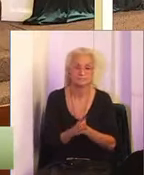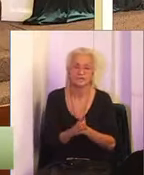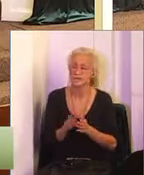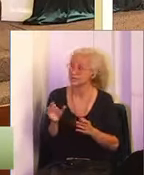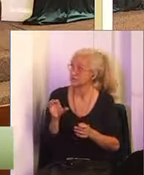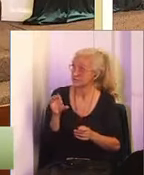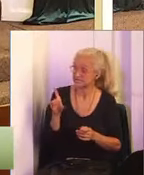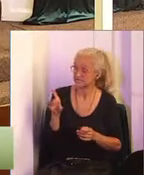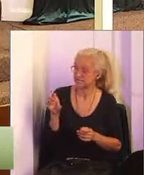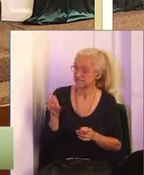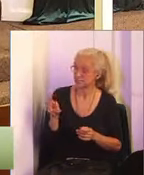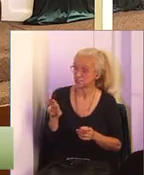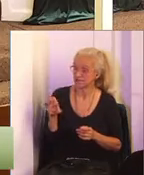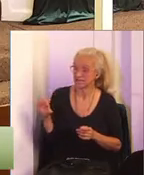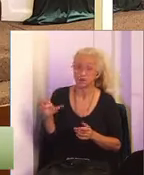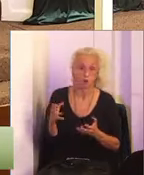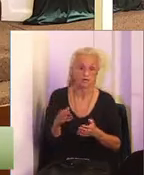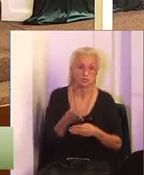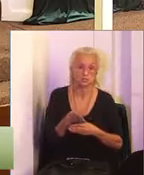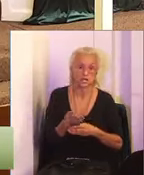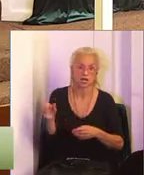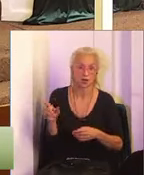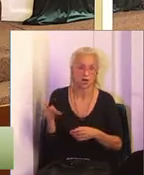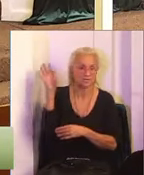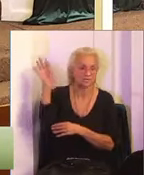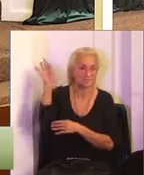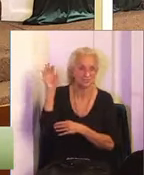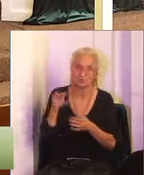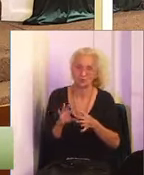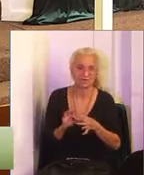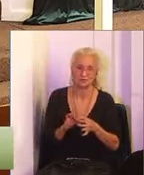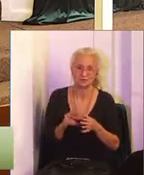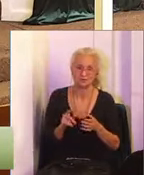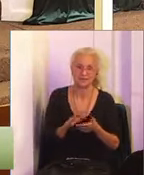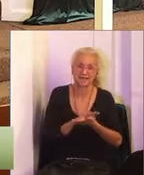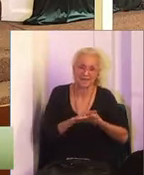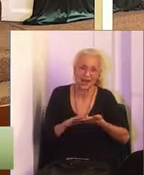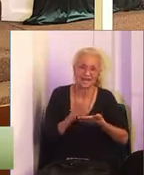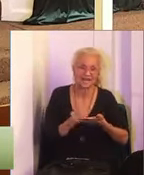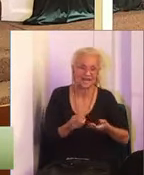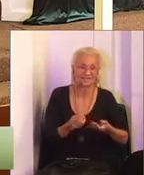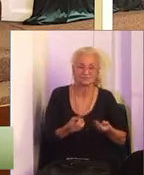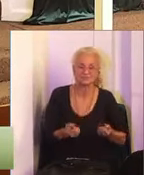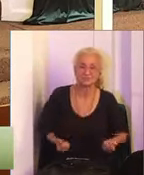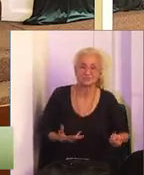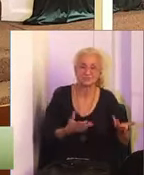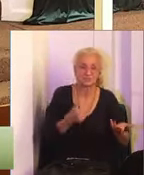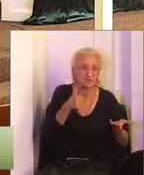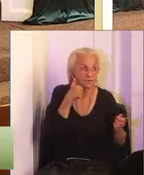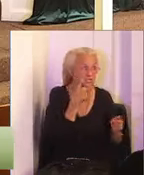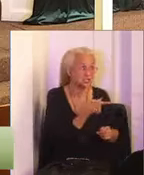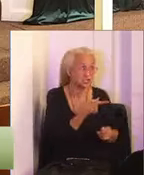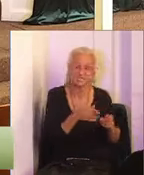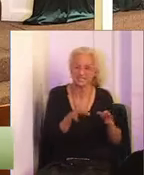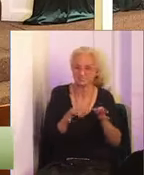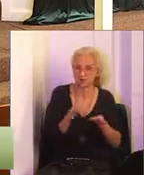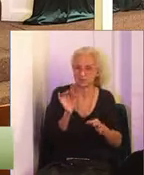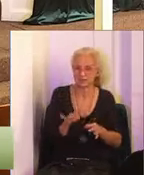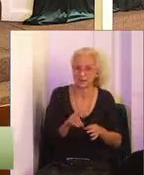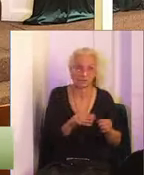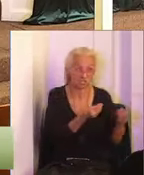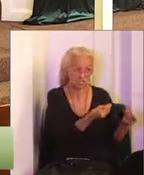Desiree wanted to share a little testimony about being generous and kind. She may not have described it that way, but when she was telling